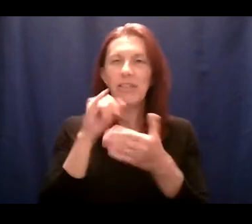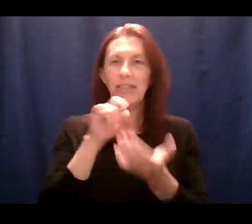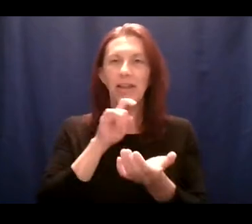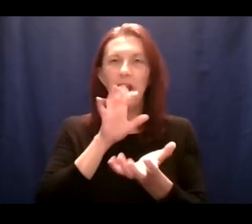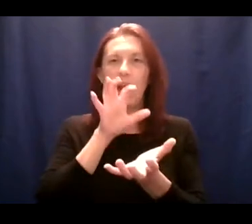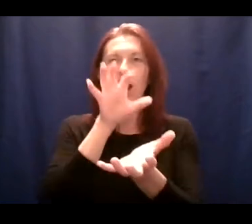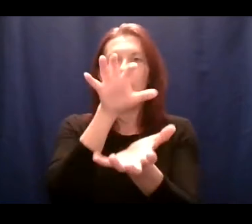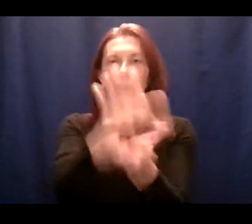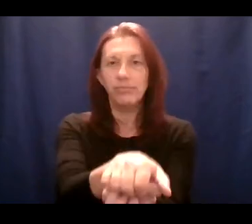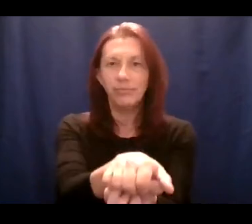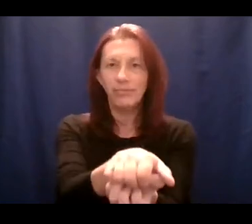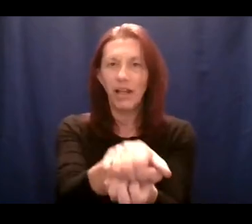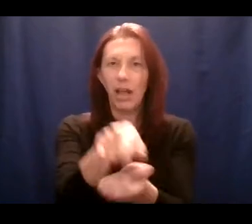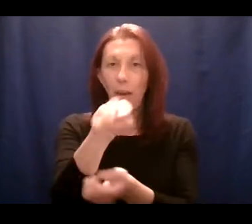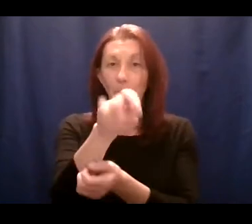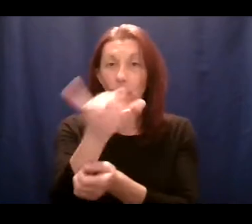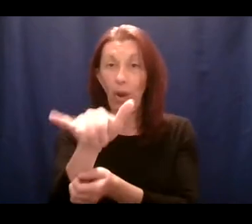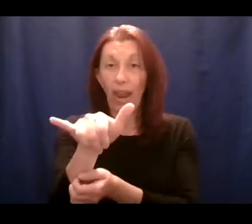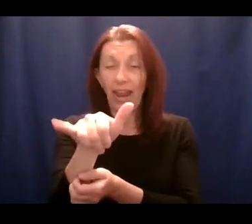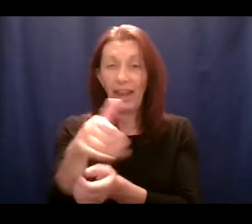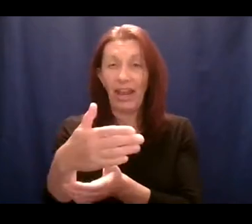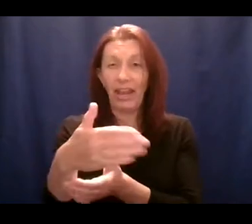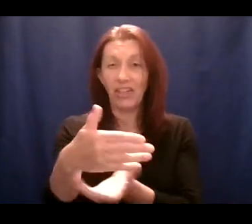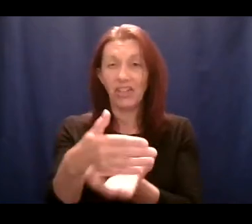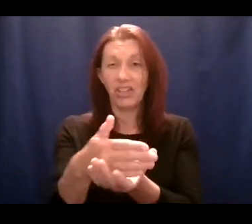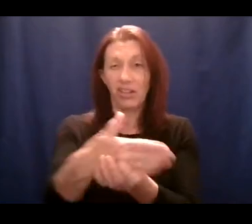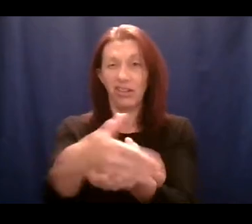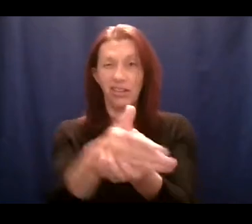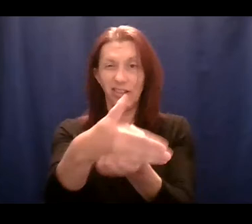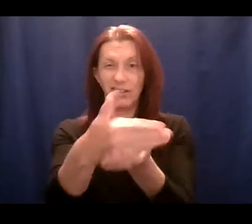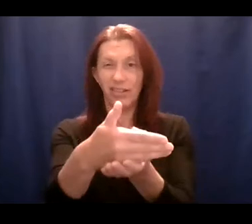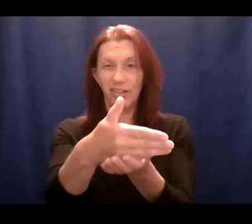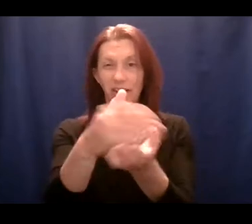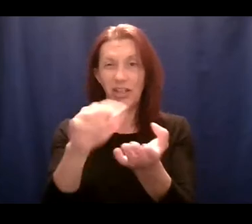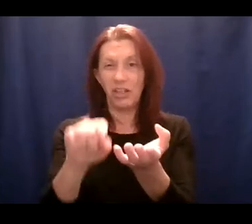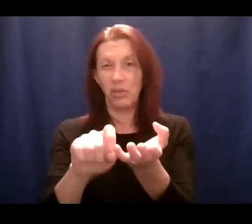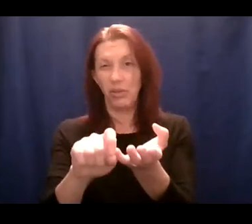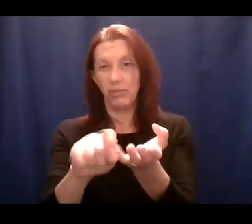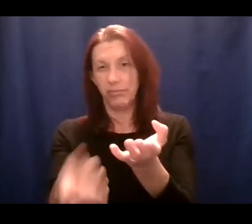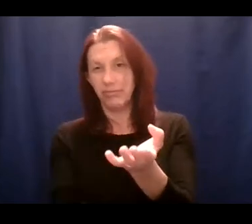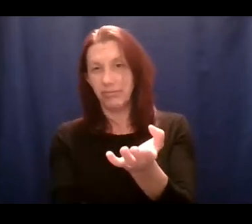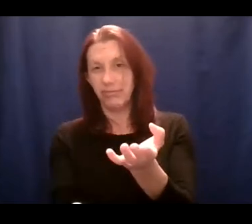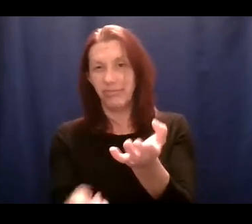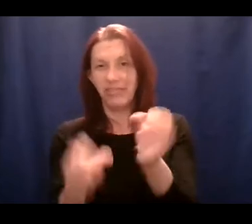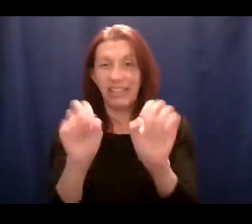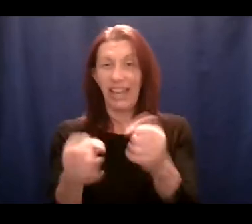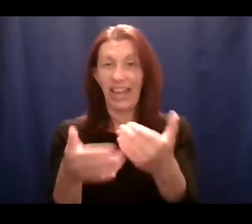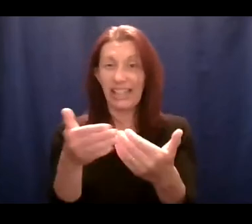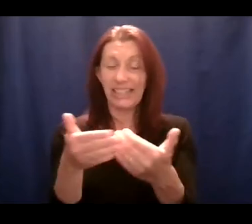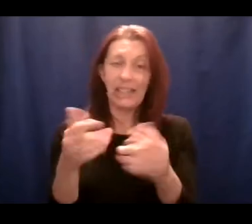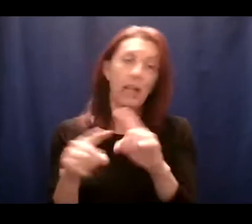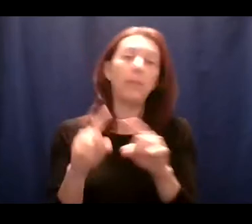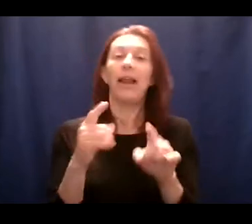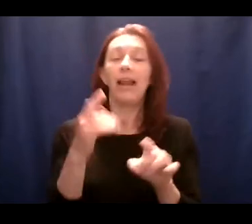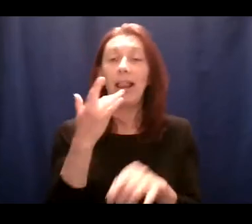prey and the prey were to wiggle around at all, that tooth might fall out. Luckily, though, there are teeth